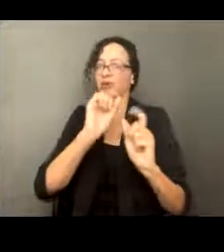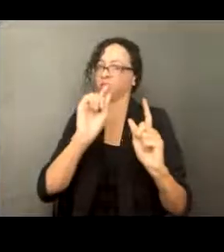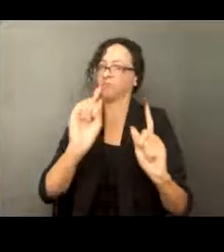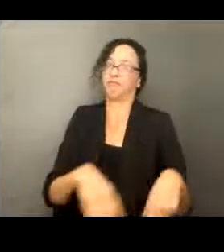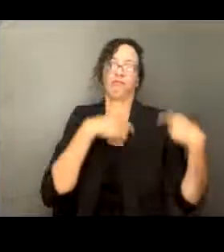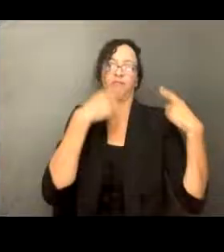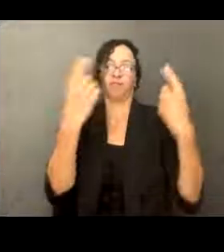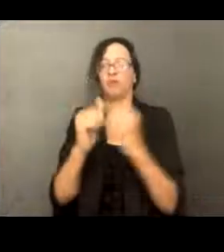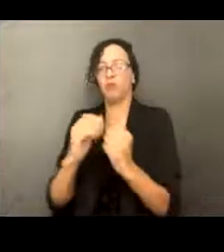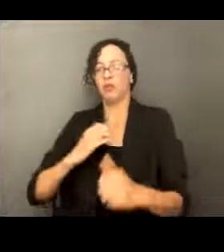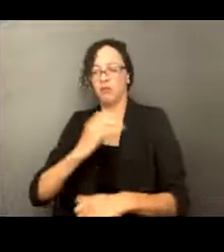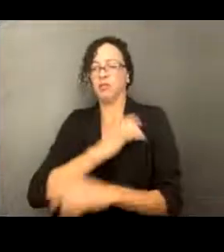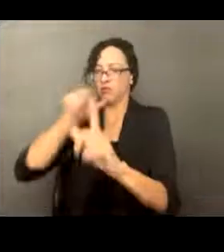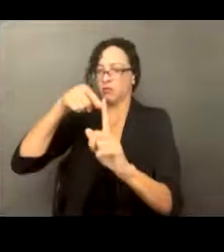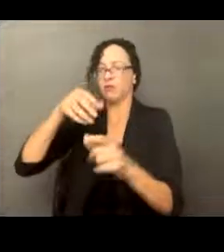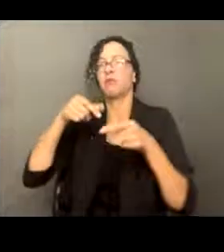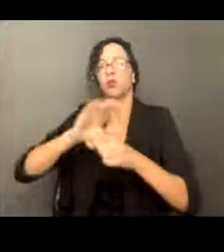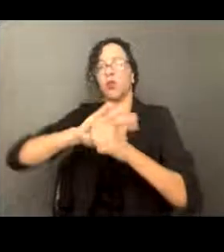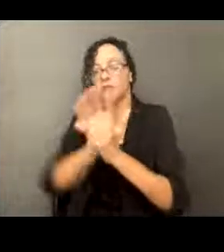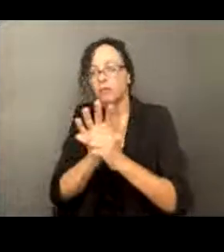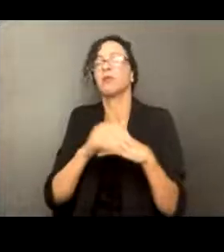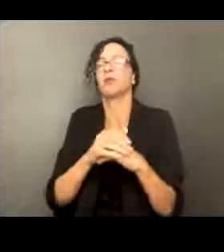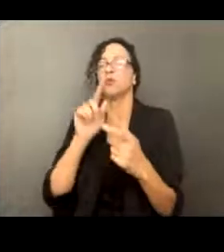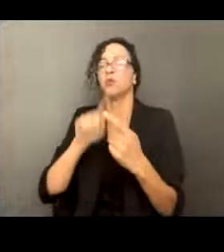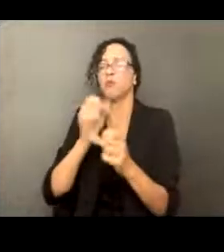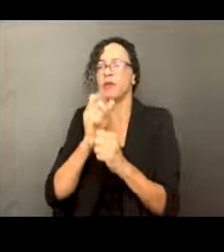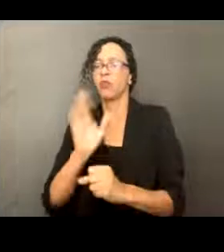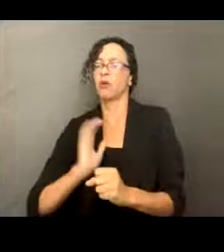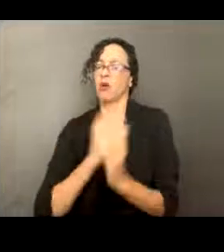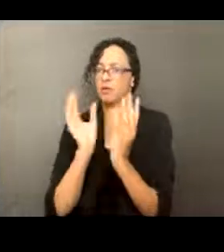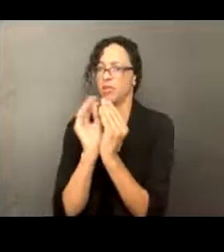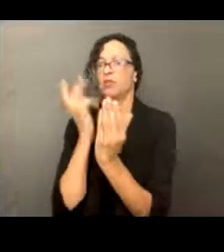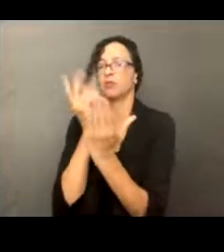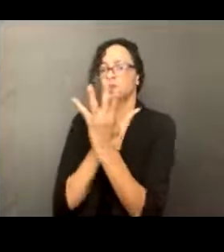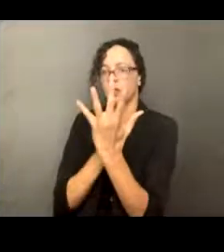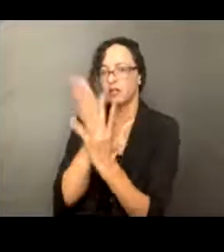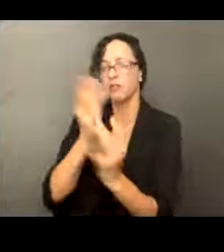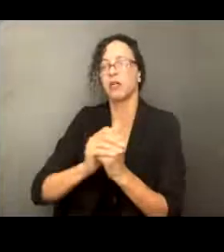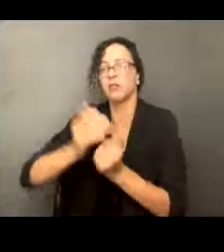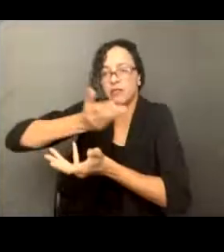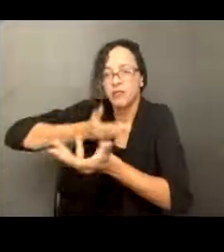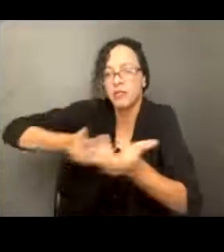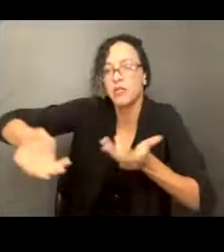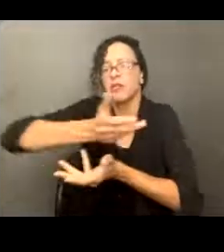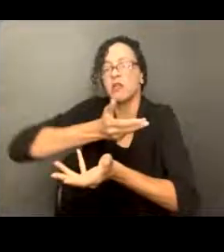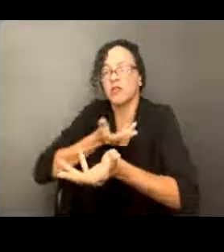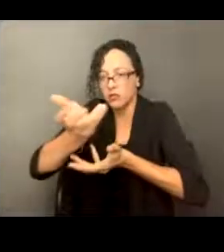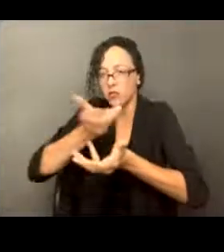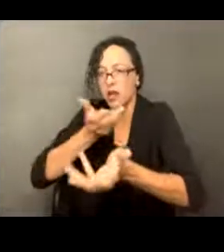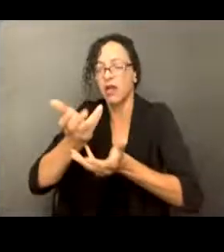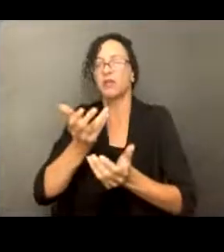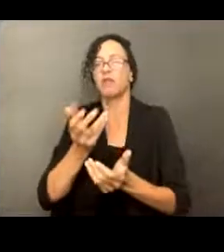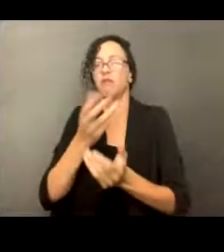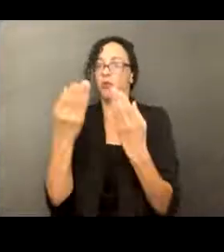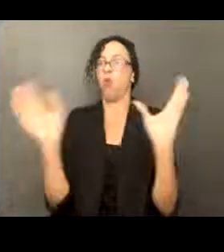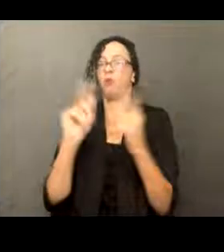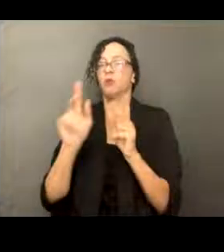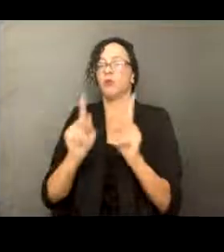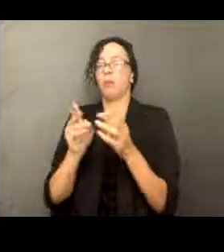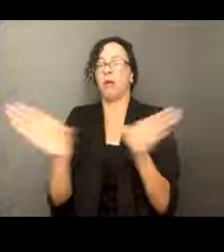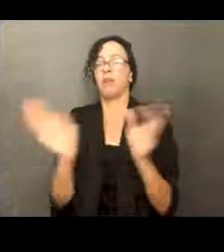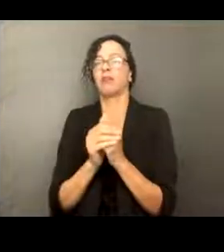bring and keep our meetings transparent, interactive, and open to the public, a feat some were unable to achieve in the first months of this